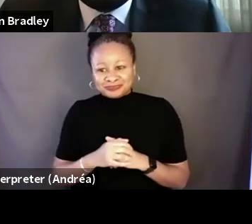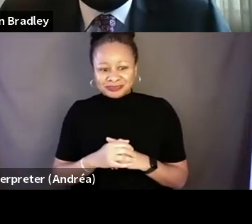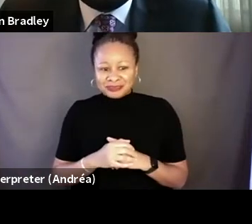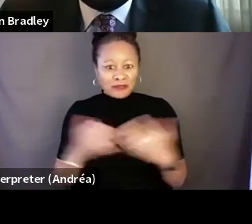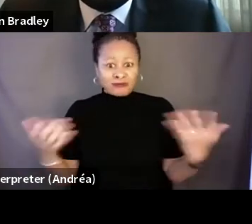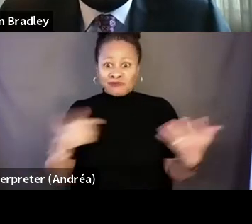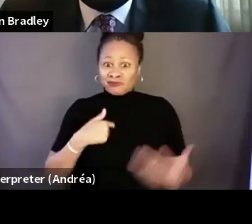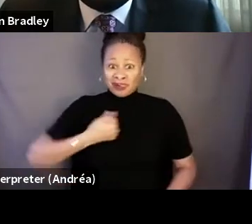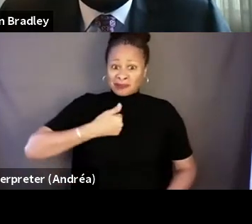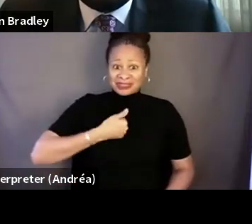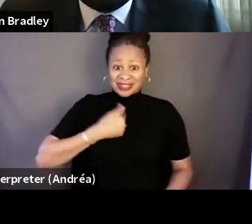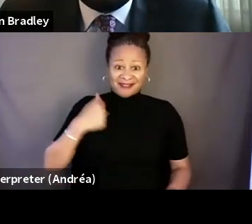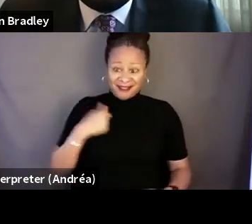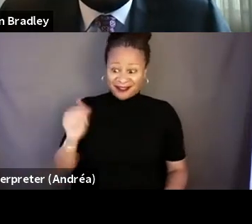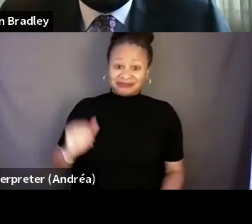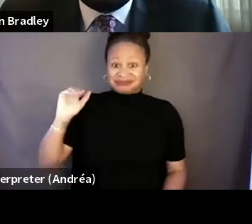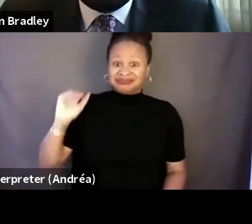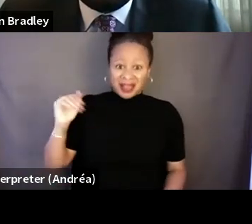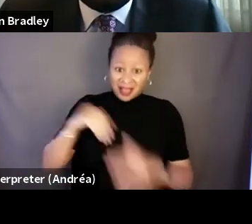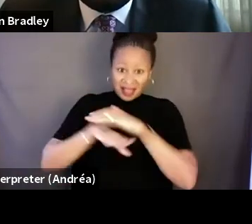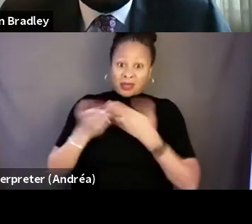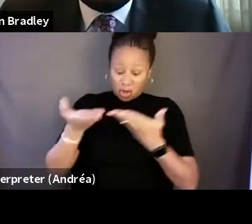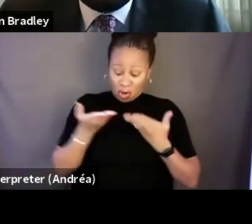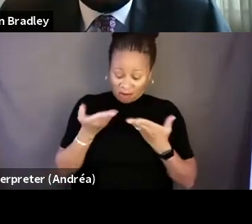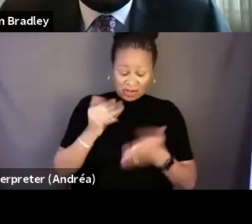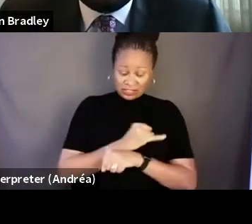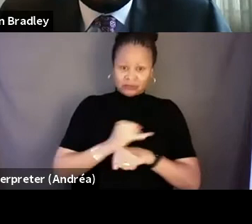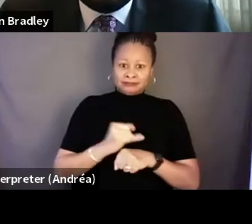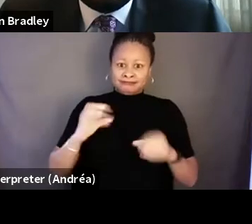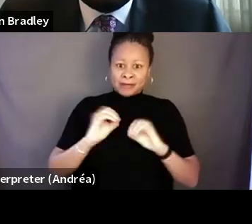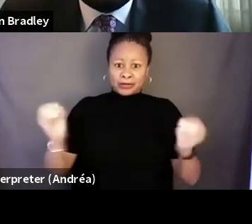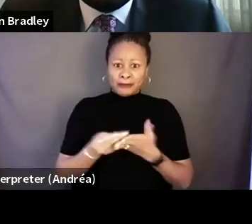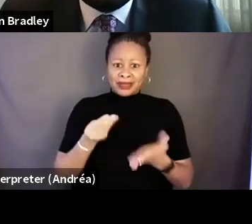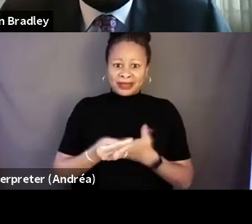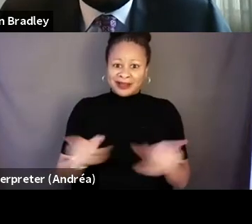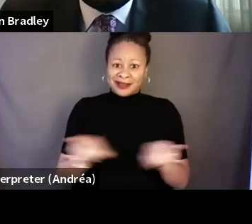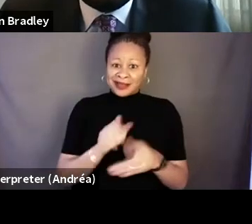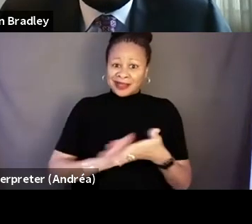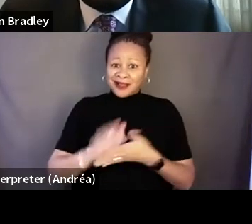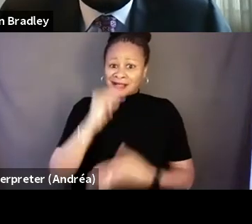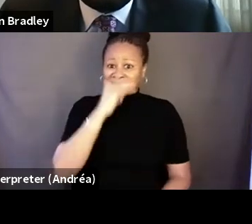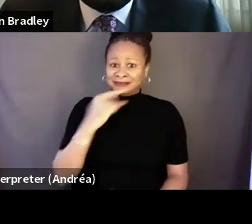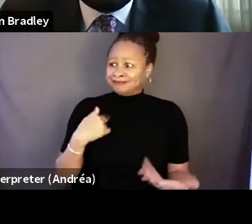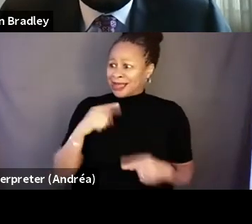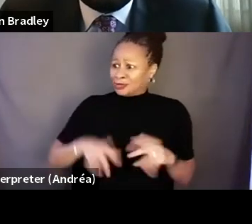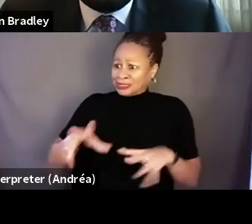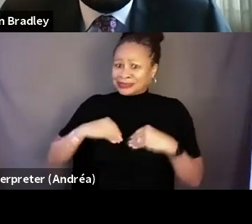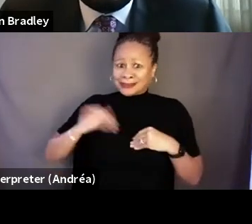as I was coming up, I was offered an internship. It was unpaid. And as a college kid, I couldn't